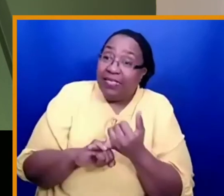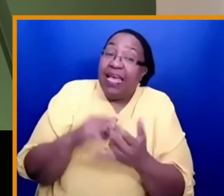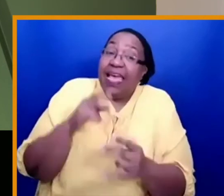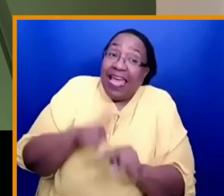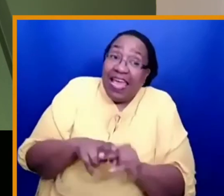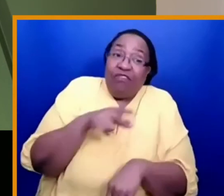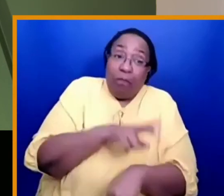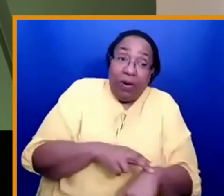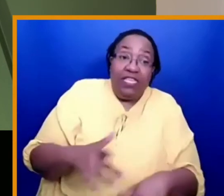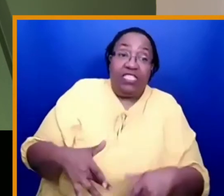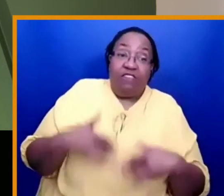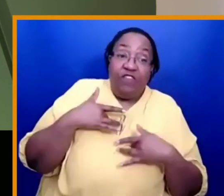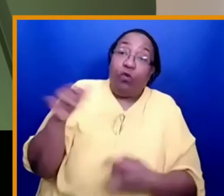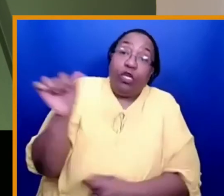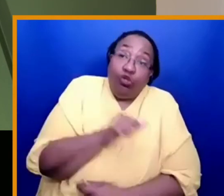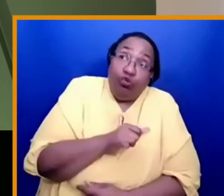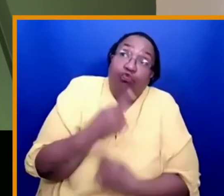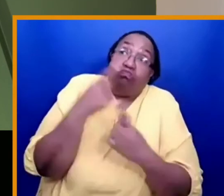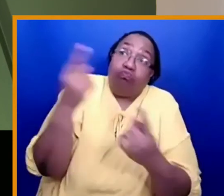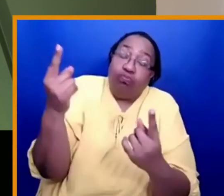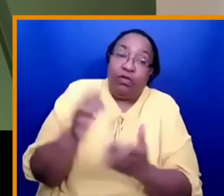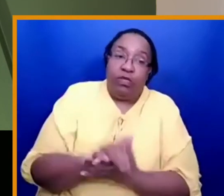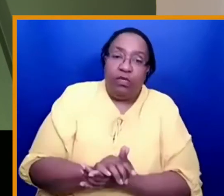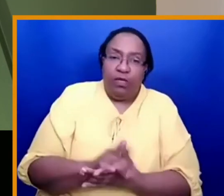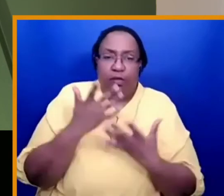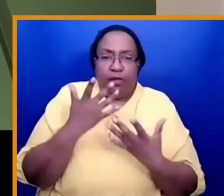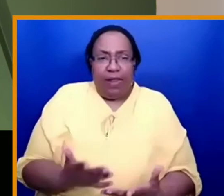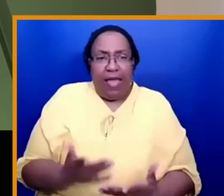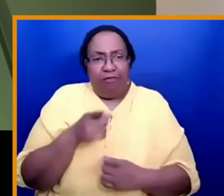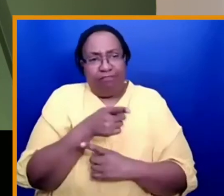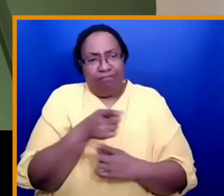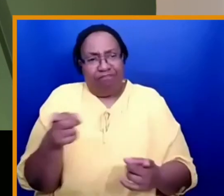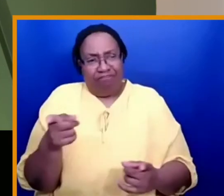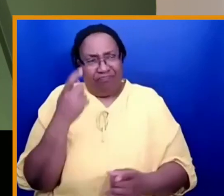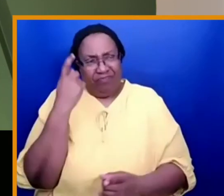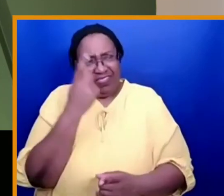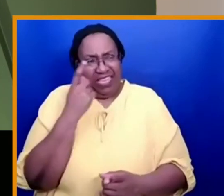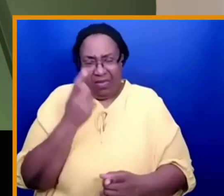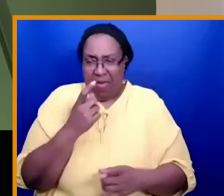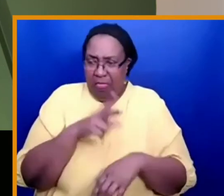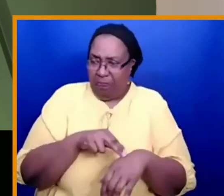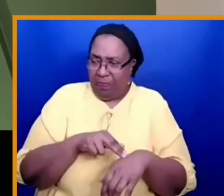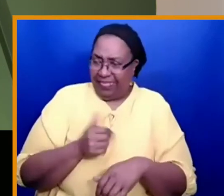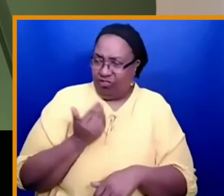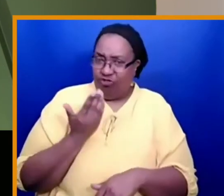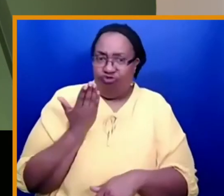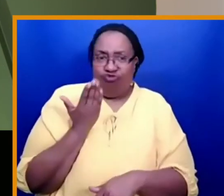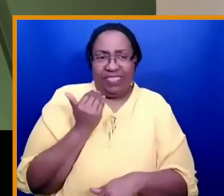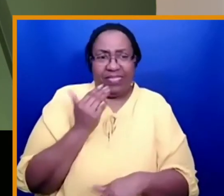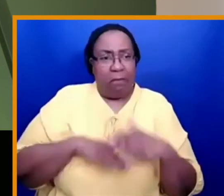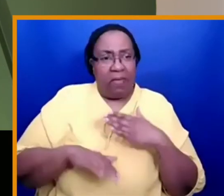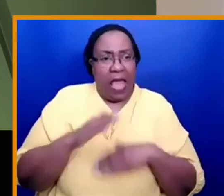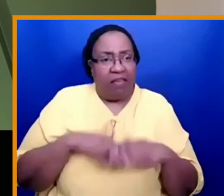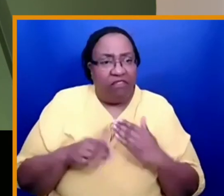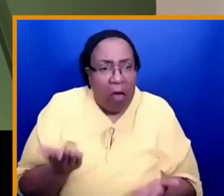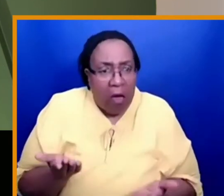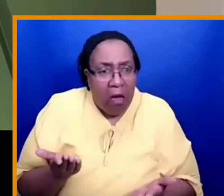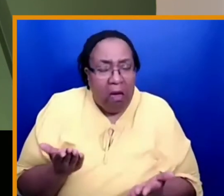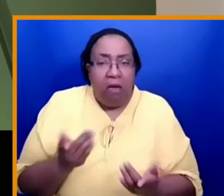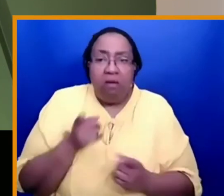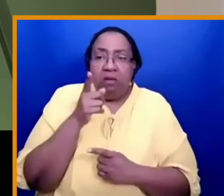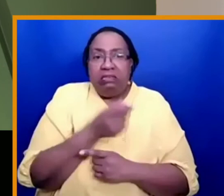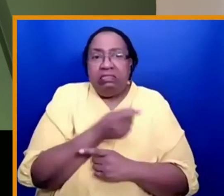Now, I don't know about you, conference, but given the police's recent track record, as their tendency as well of some forces to maybe